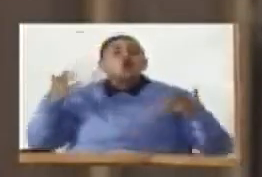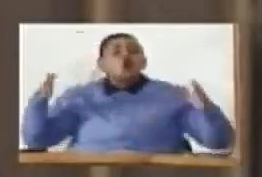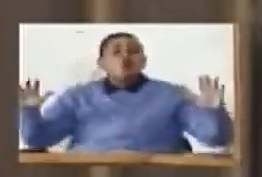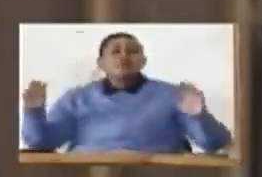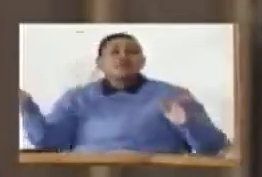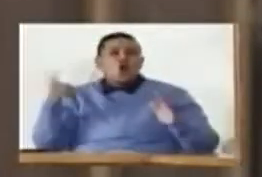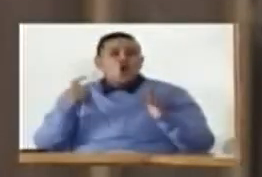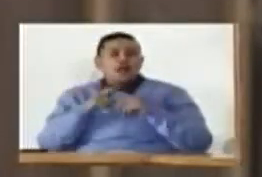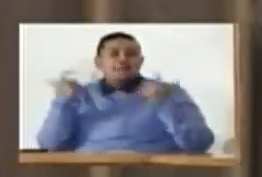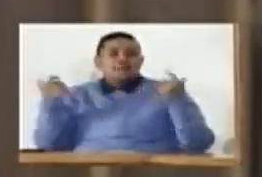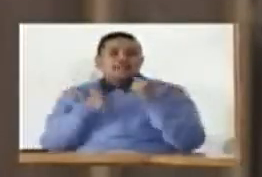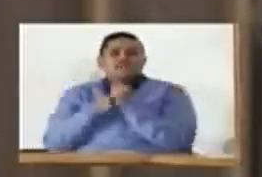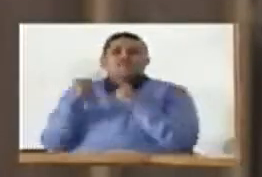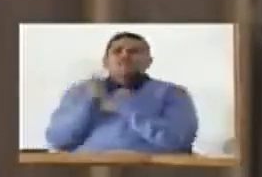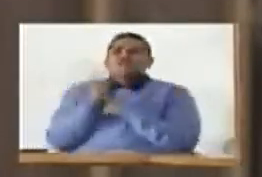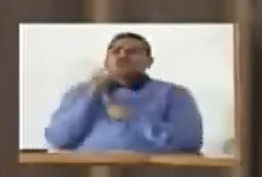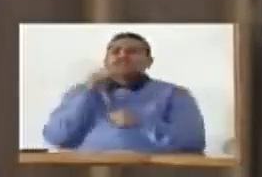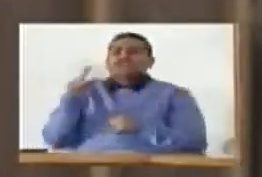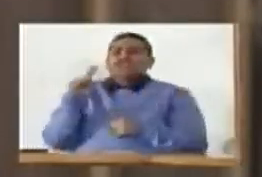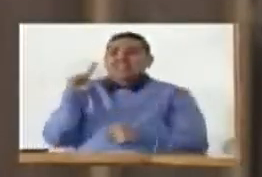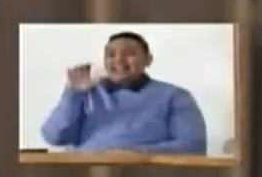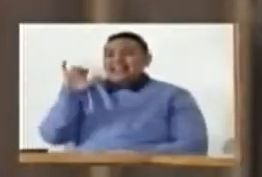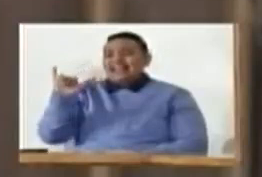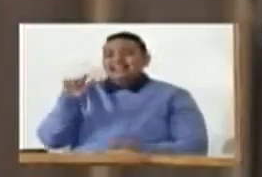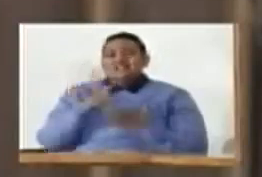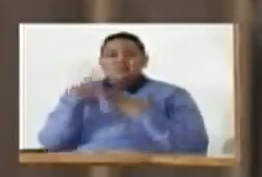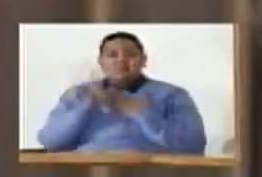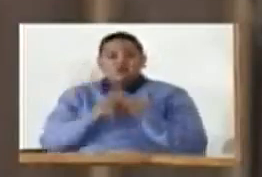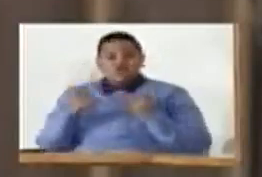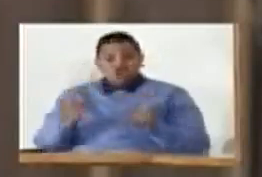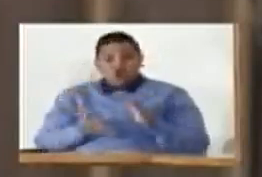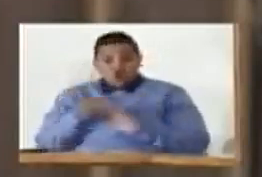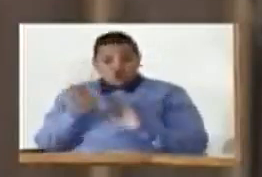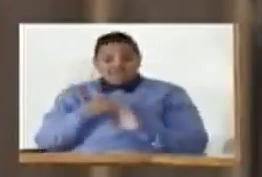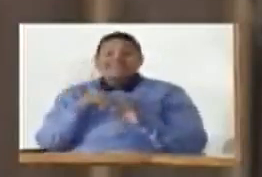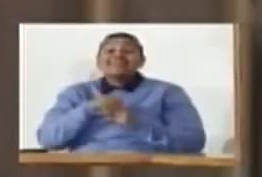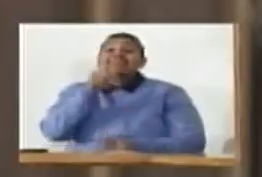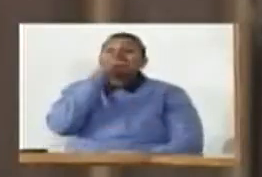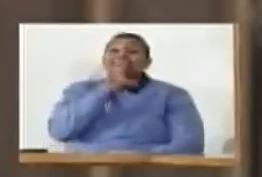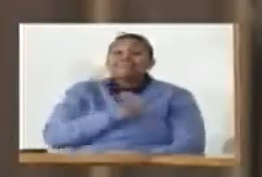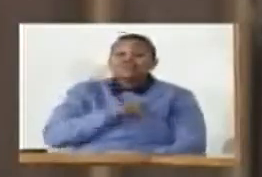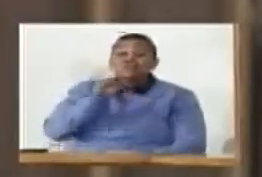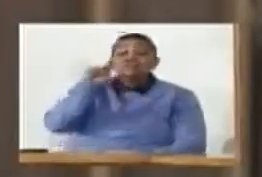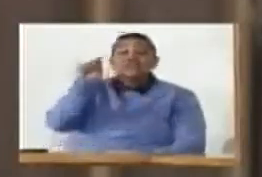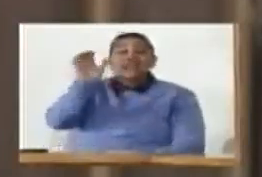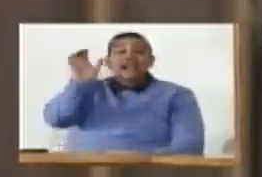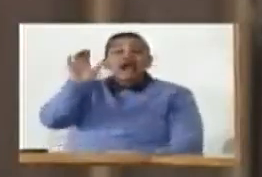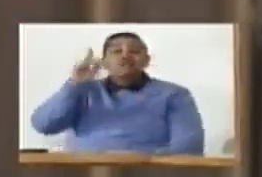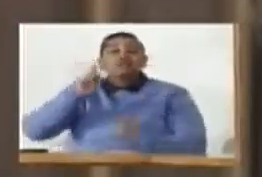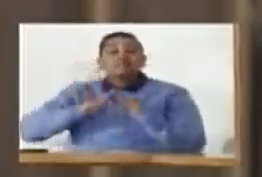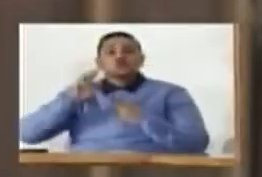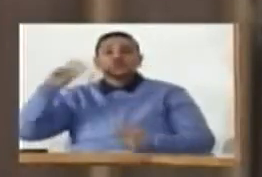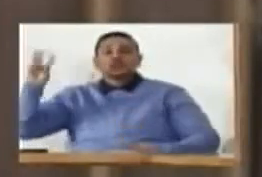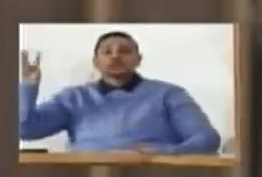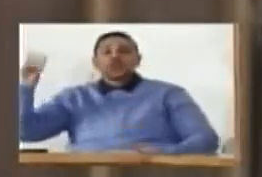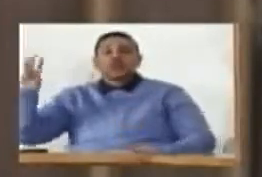all the major infrastructure legacy projects underway in Kingston, St. Catherine, and